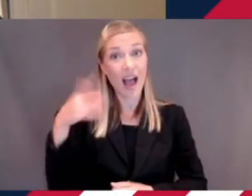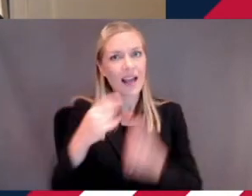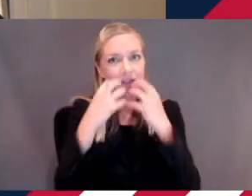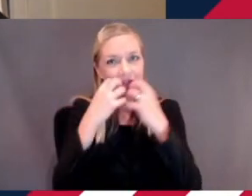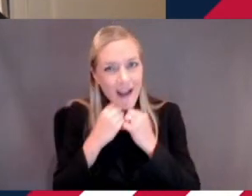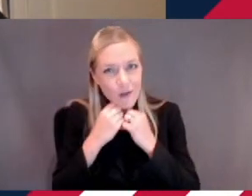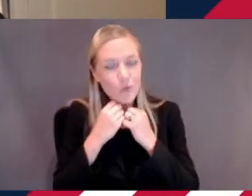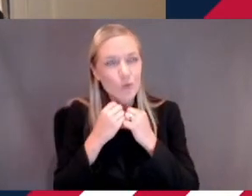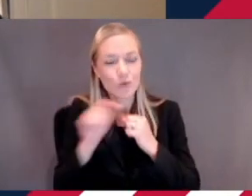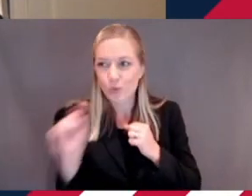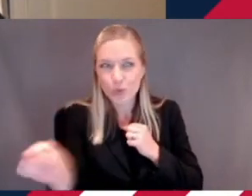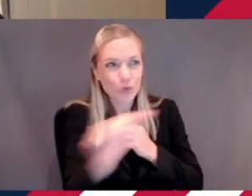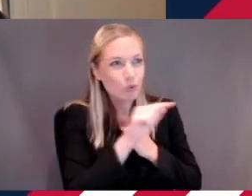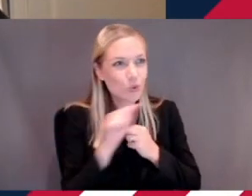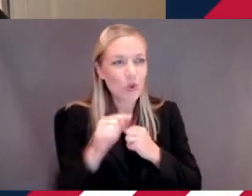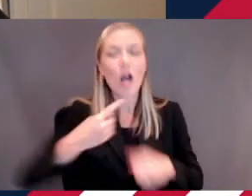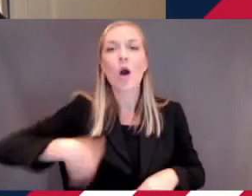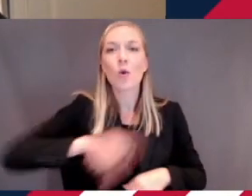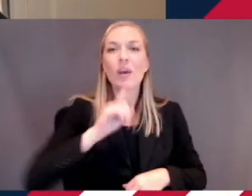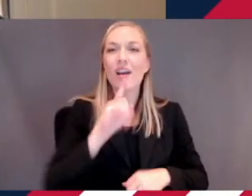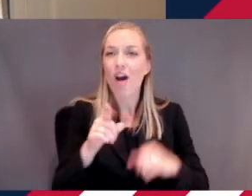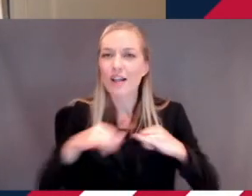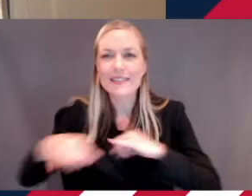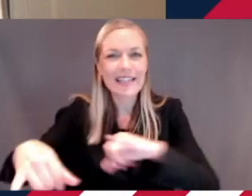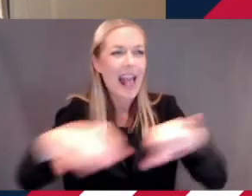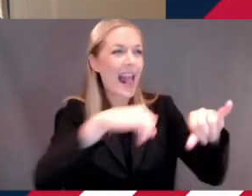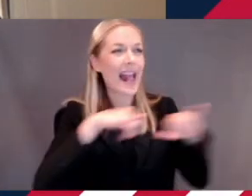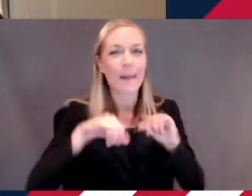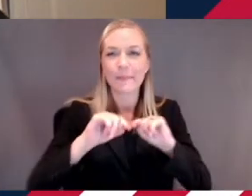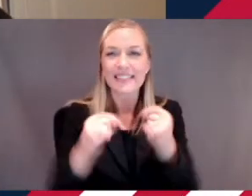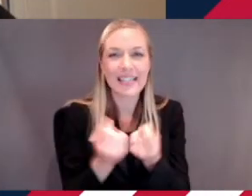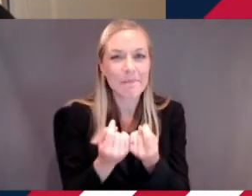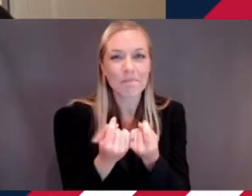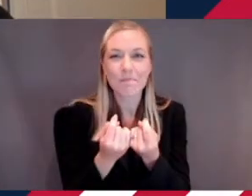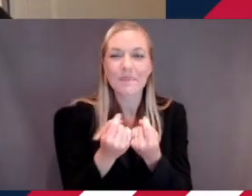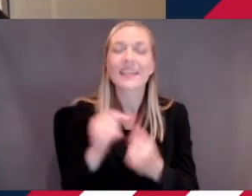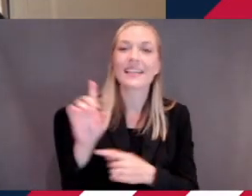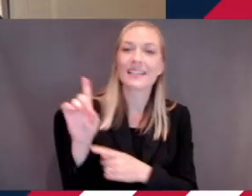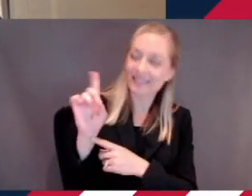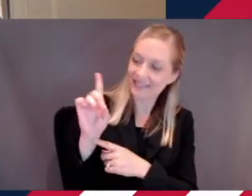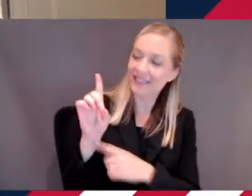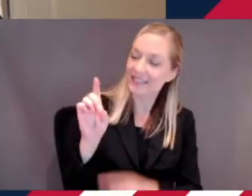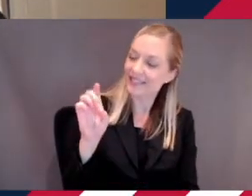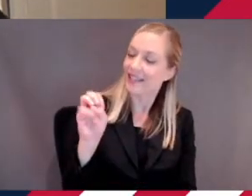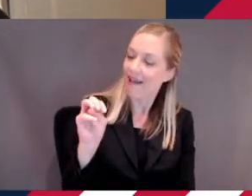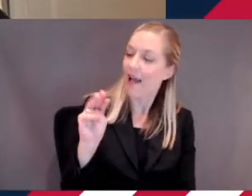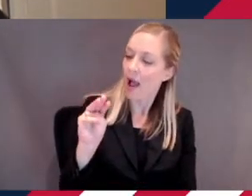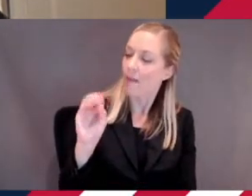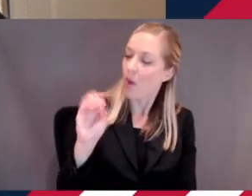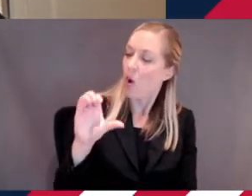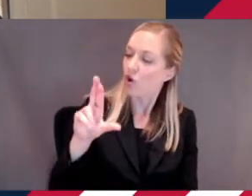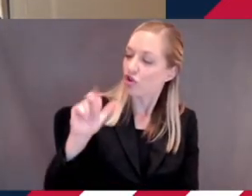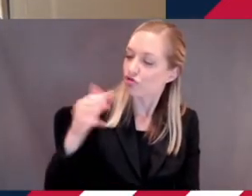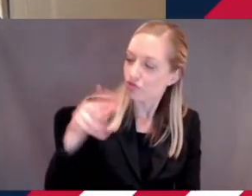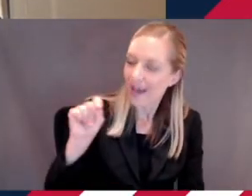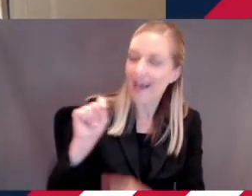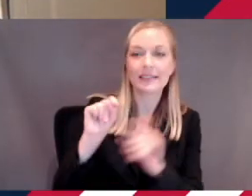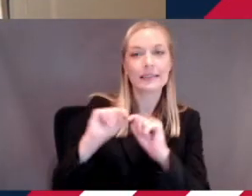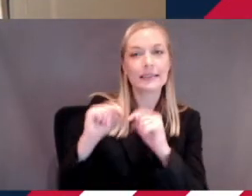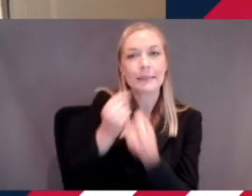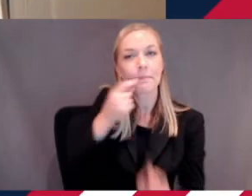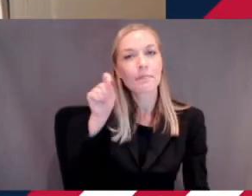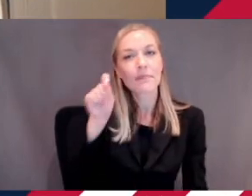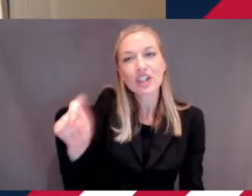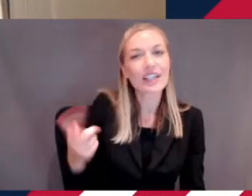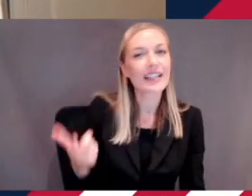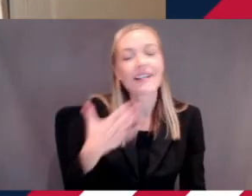are Team Democrat, Team Biden, and you have all done so much. And we've always understood throughout